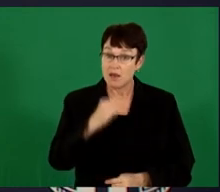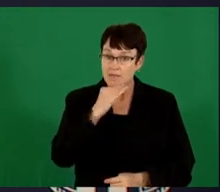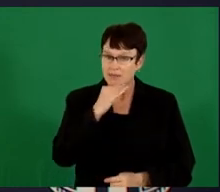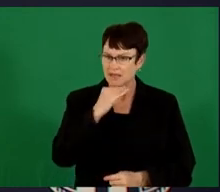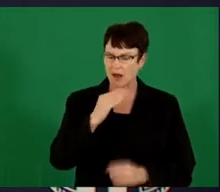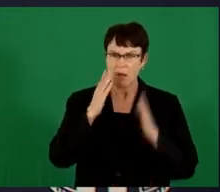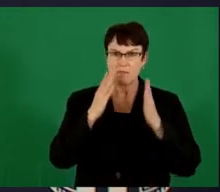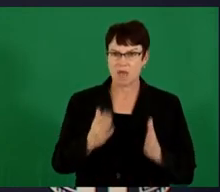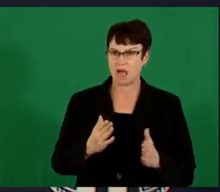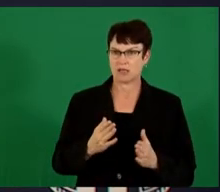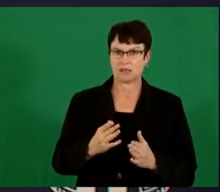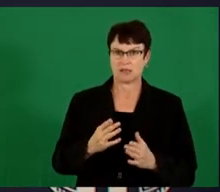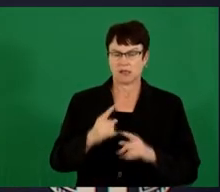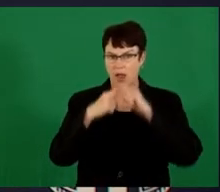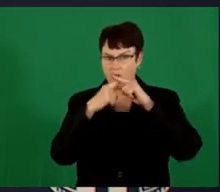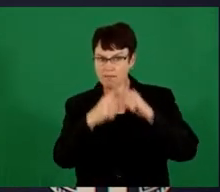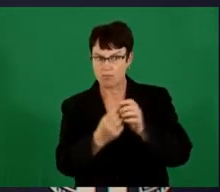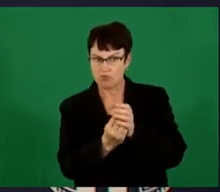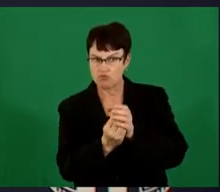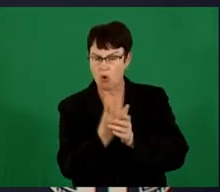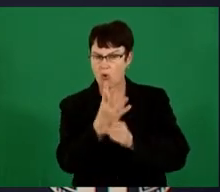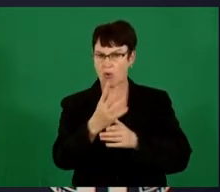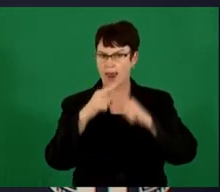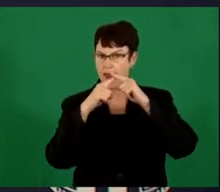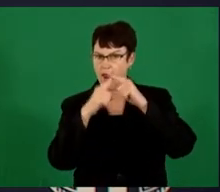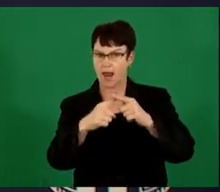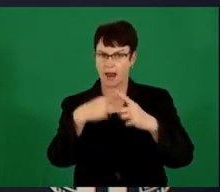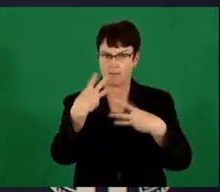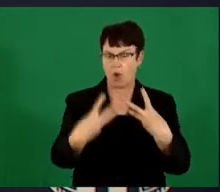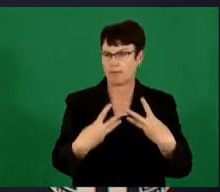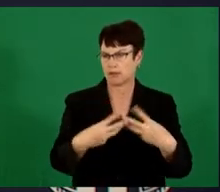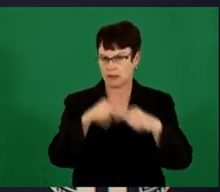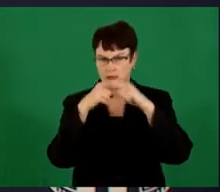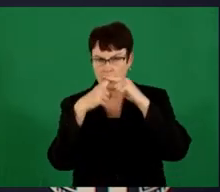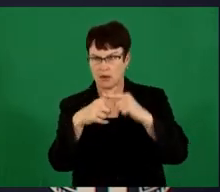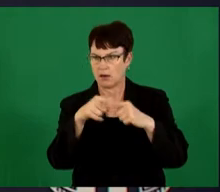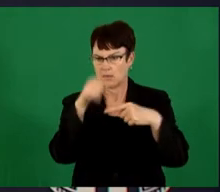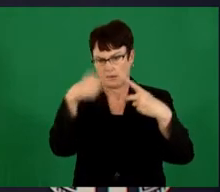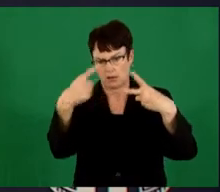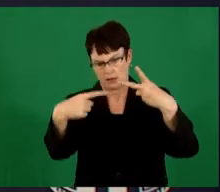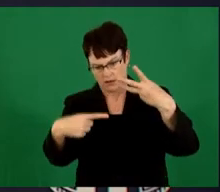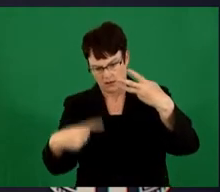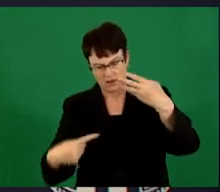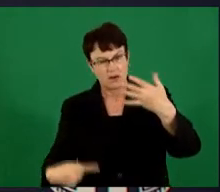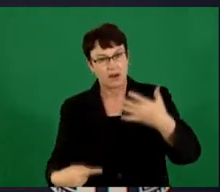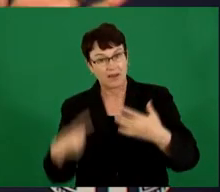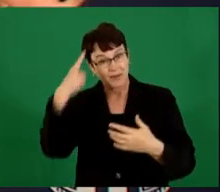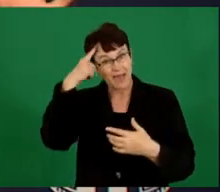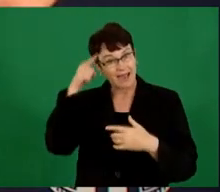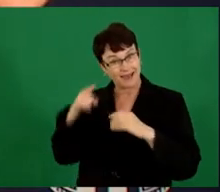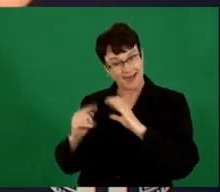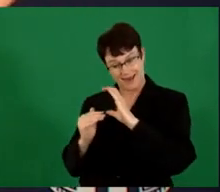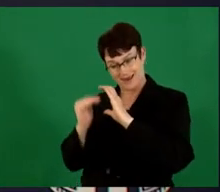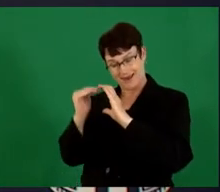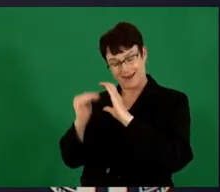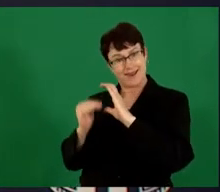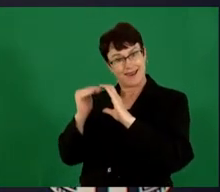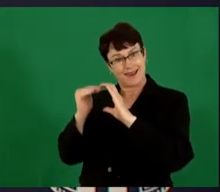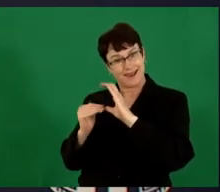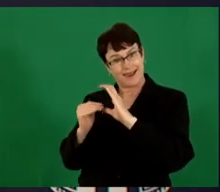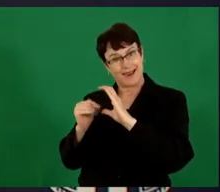and so forth, then maybe you could have a little bit of inflation and you could have higher growth and higher employment, disabuse them of